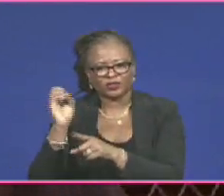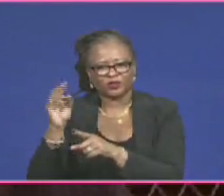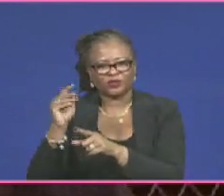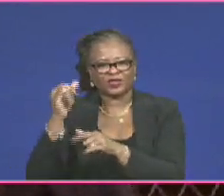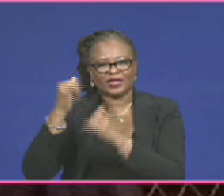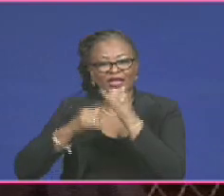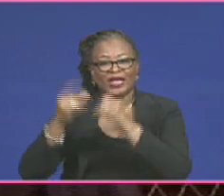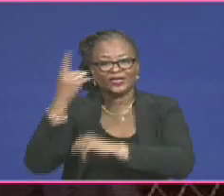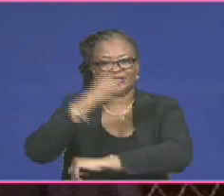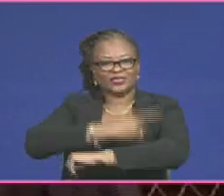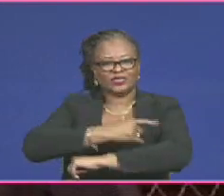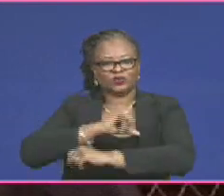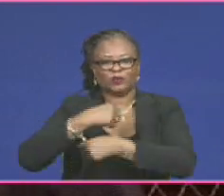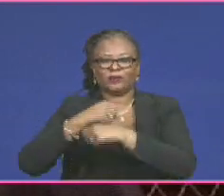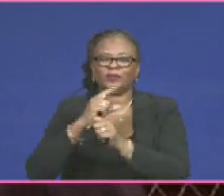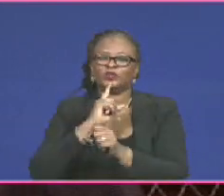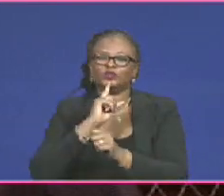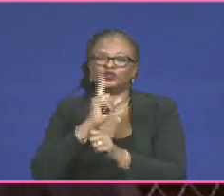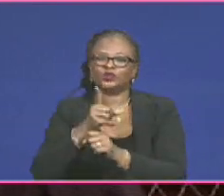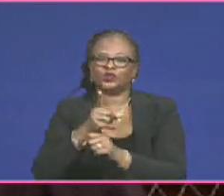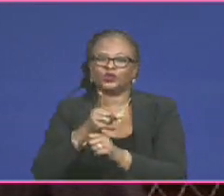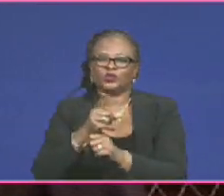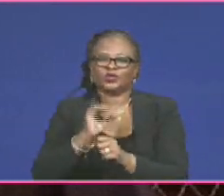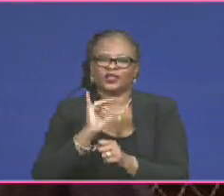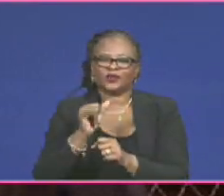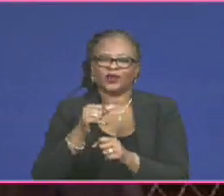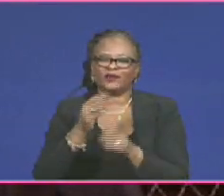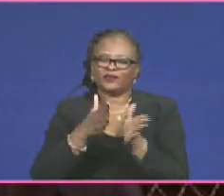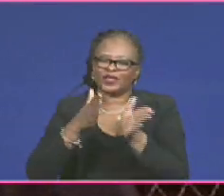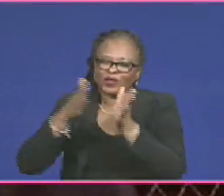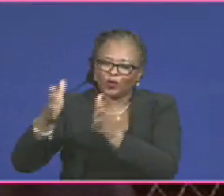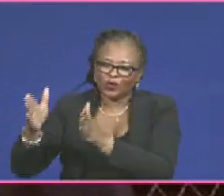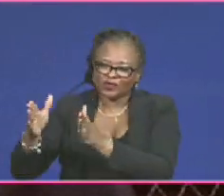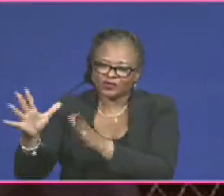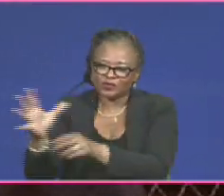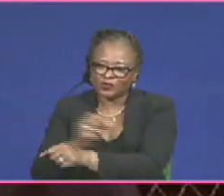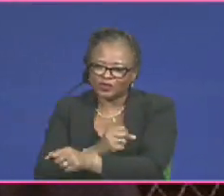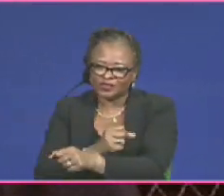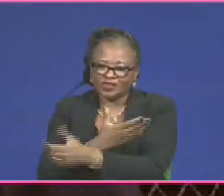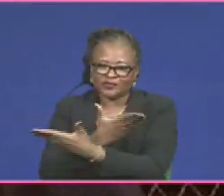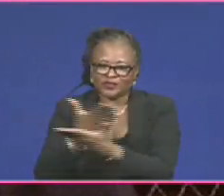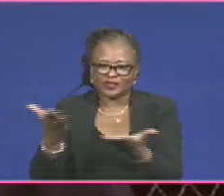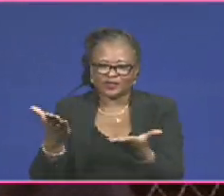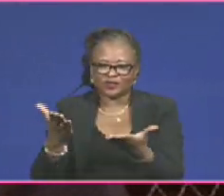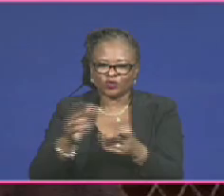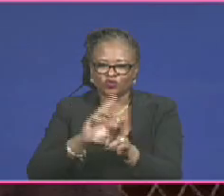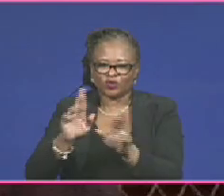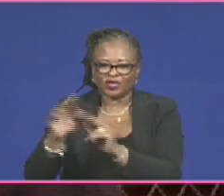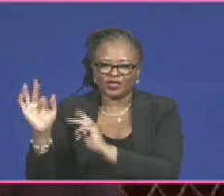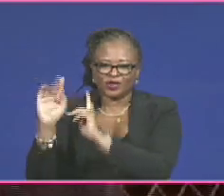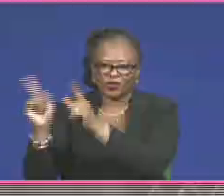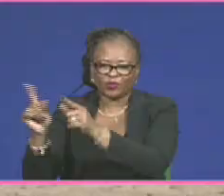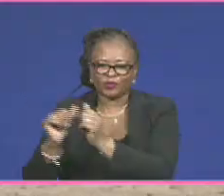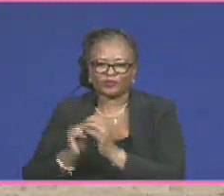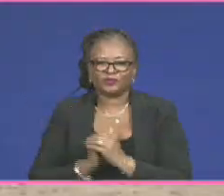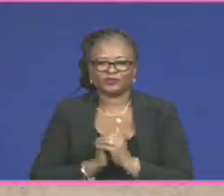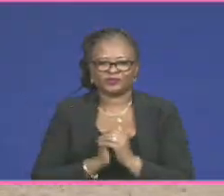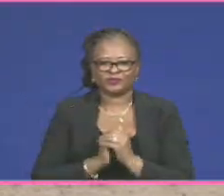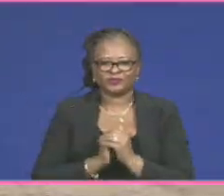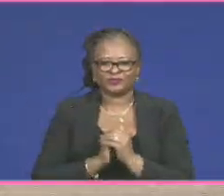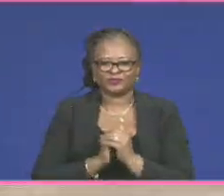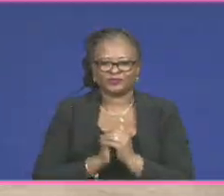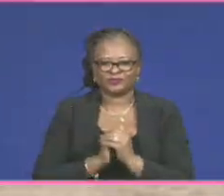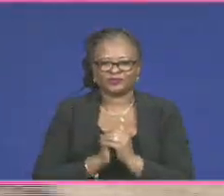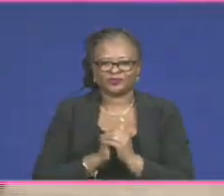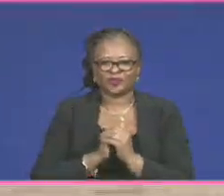the last day. So we're gonna make sure, get everything in order for when we get over there. So we'll have everything ready to go.